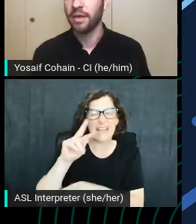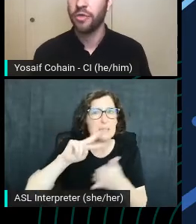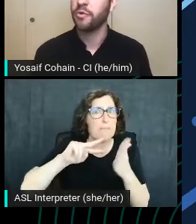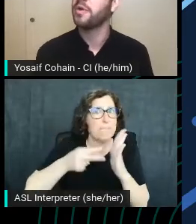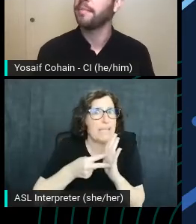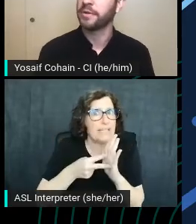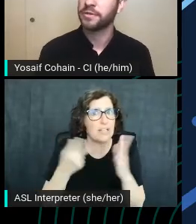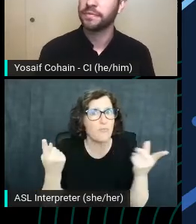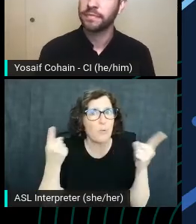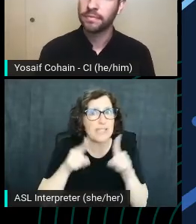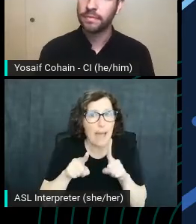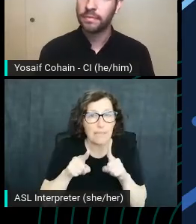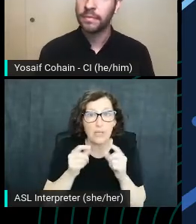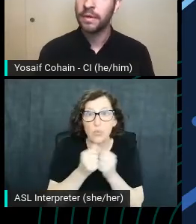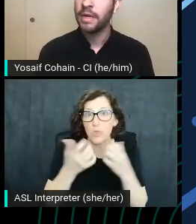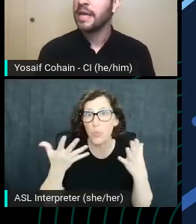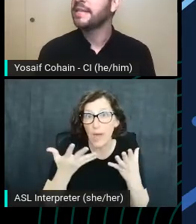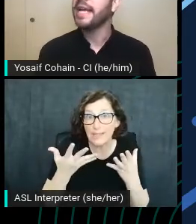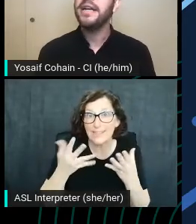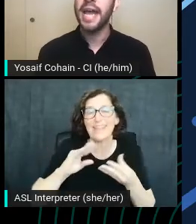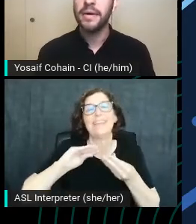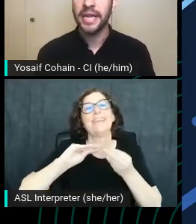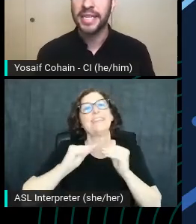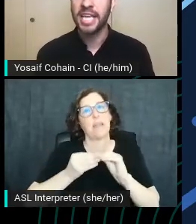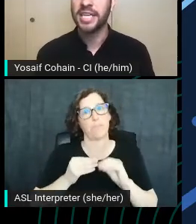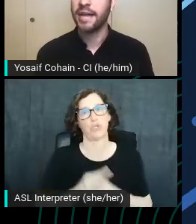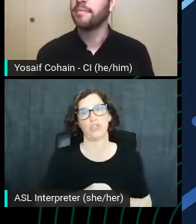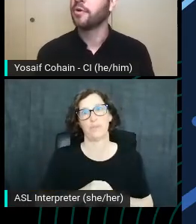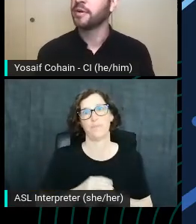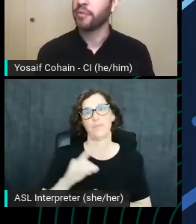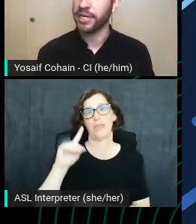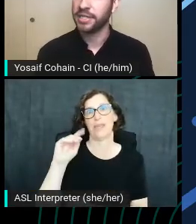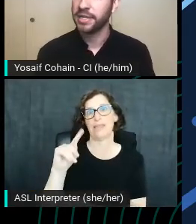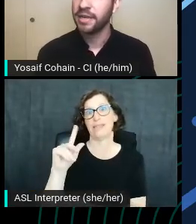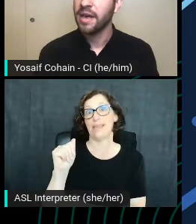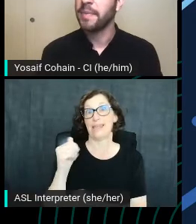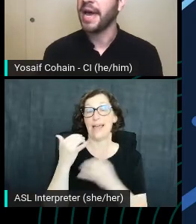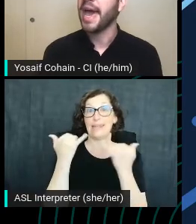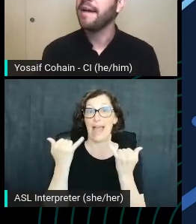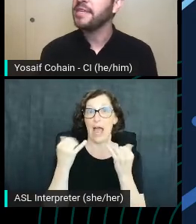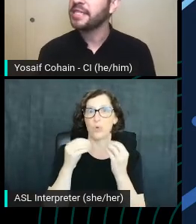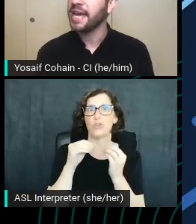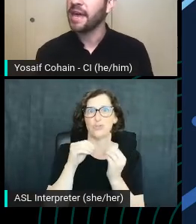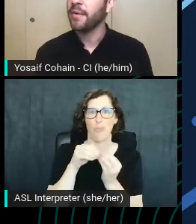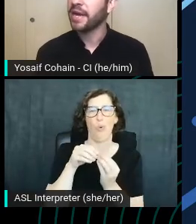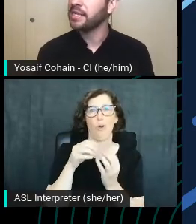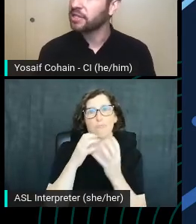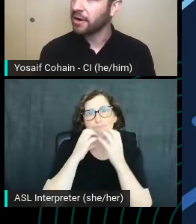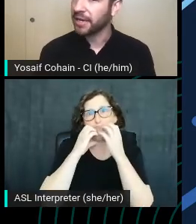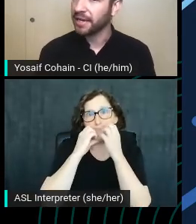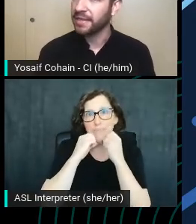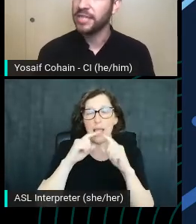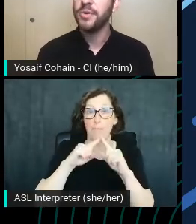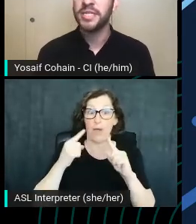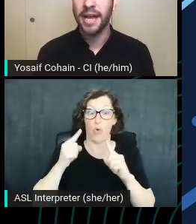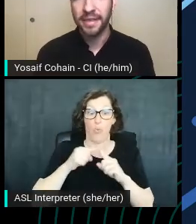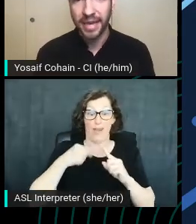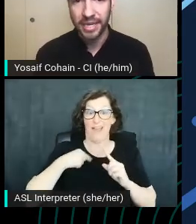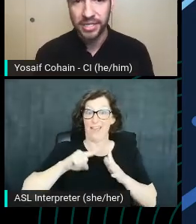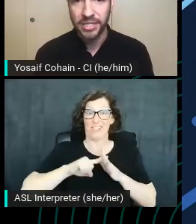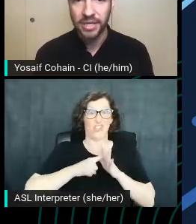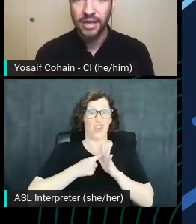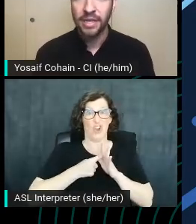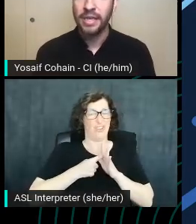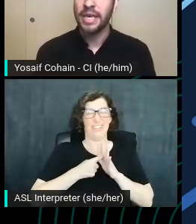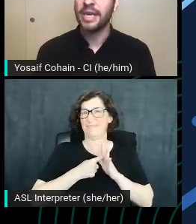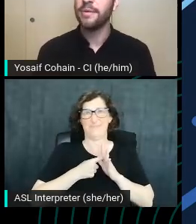happening through numbers. Data nowadays has gotten more embraced, but I have to say that when I started, this was not the